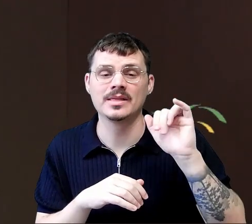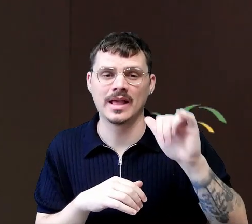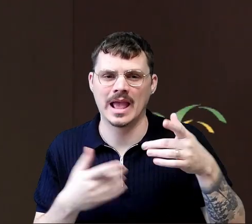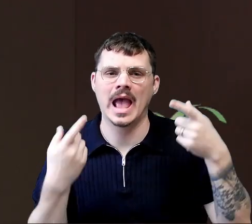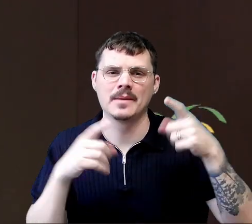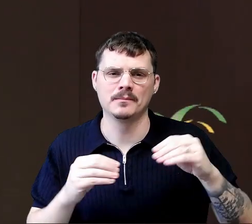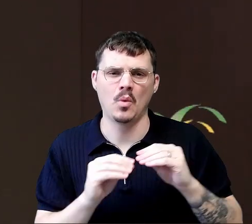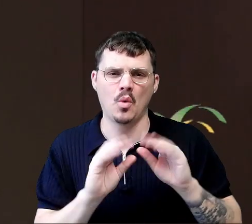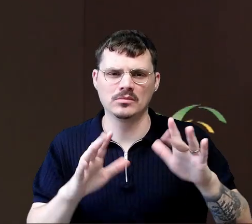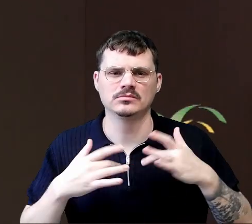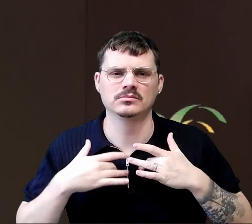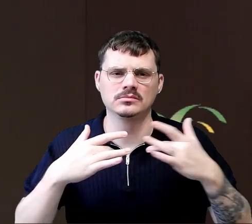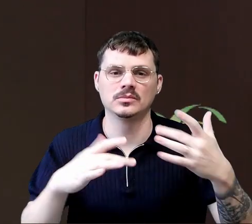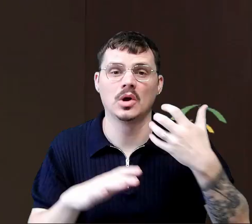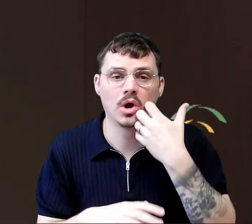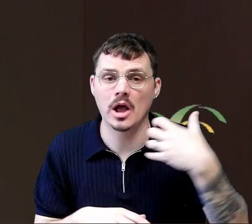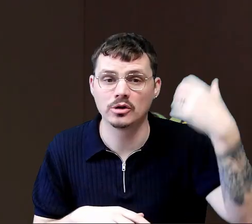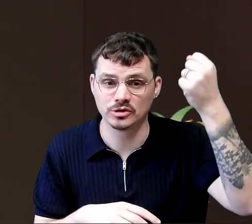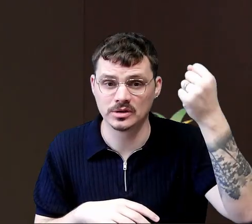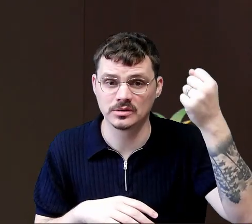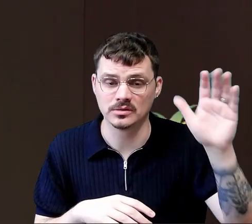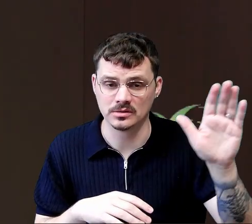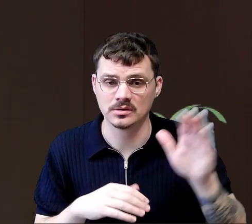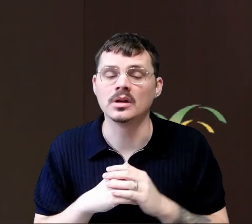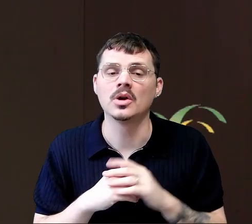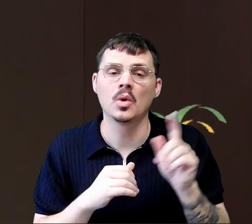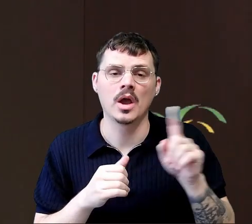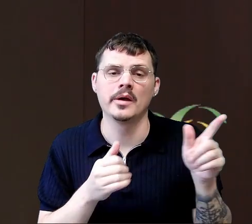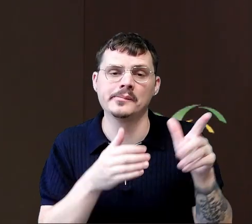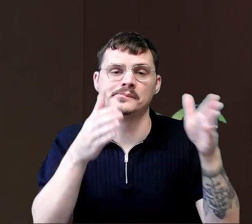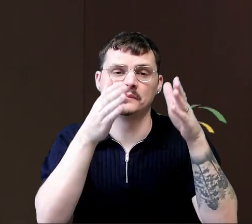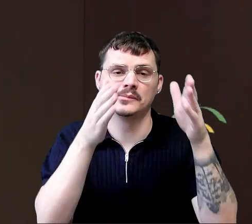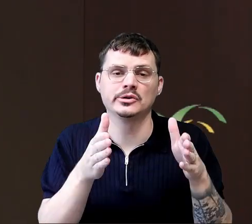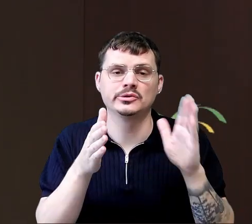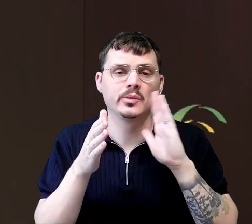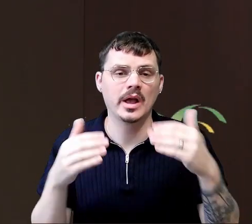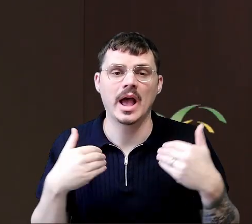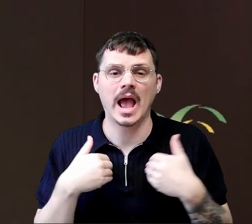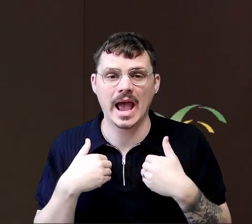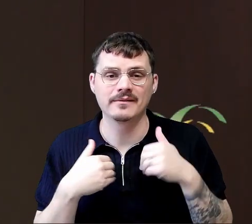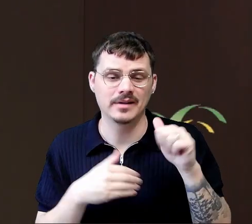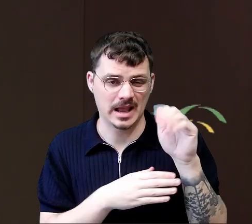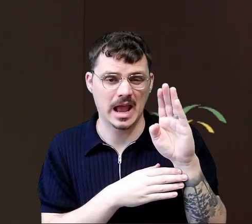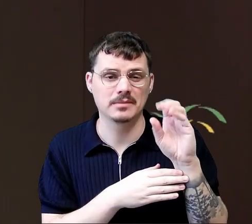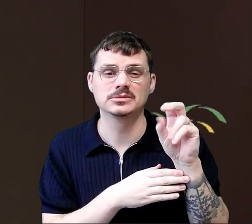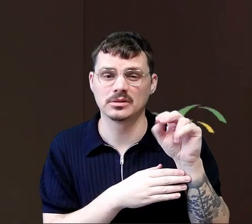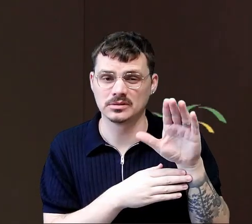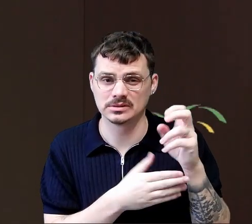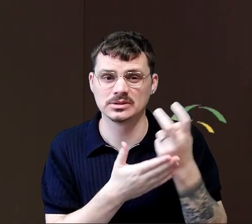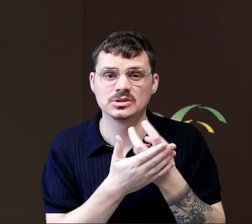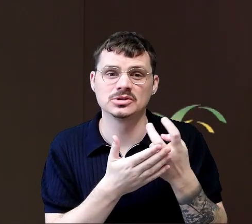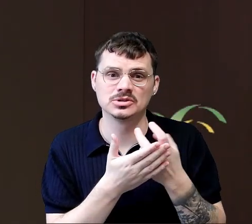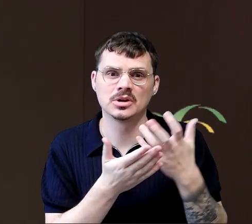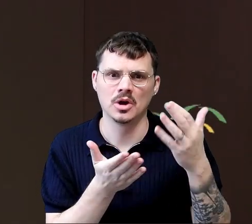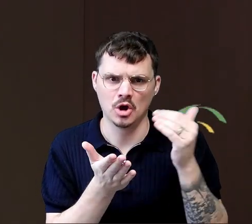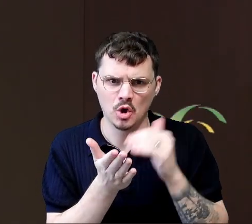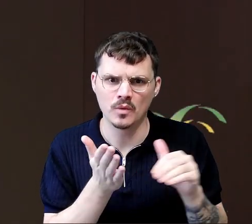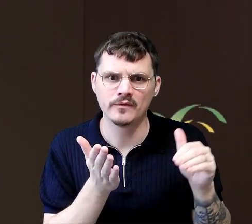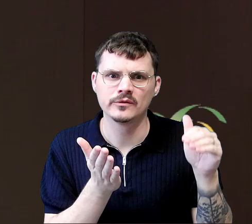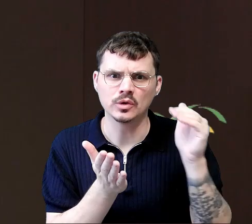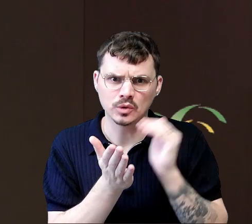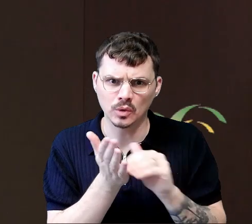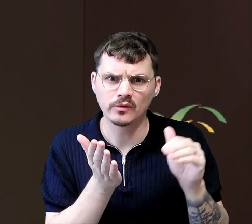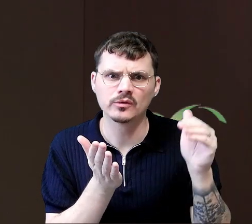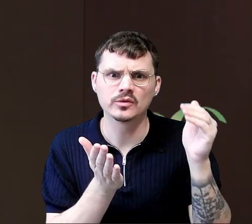in elderly people, where a person will have absence seizure over and over